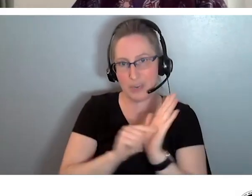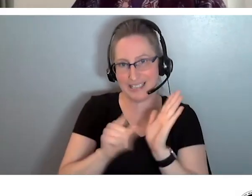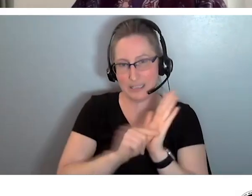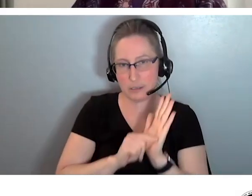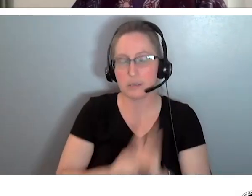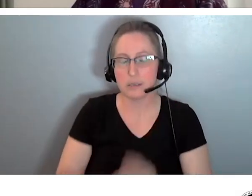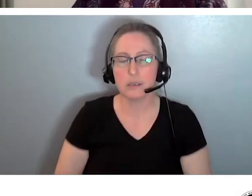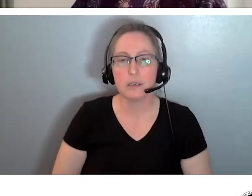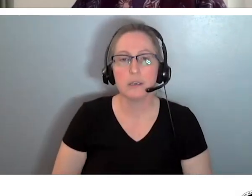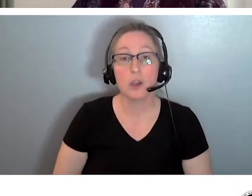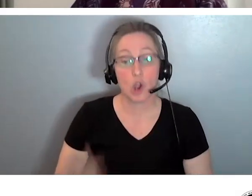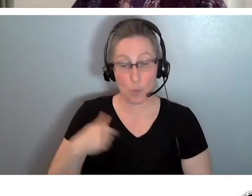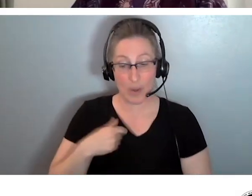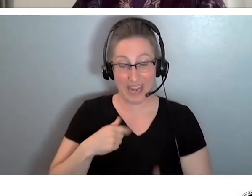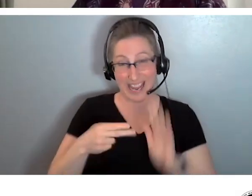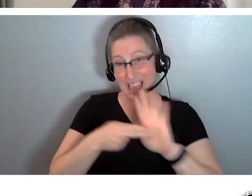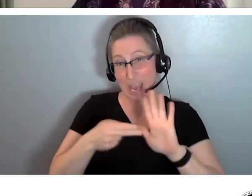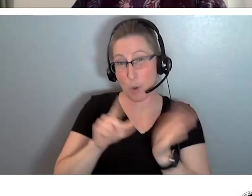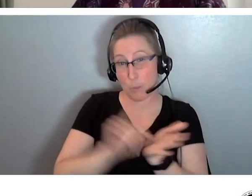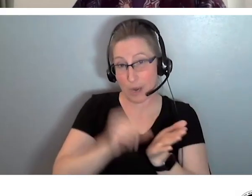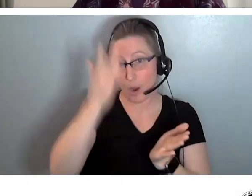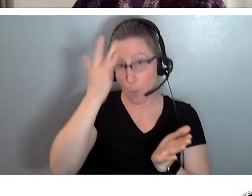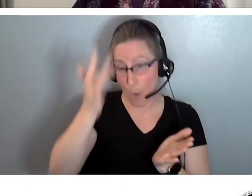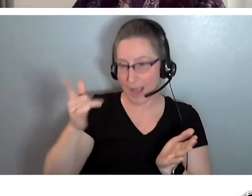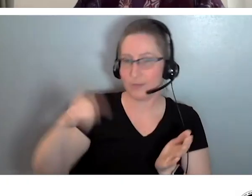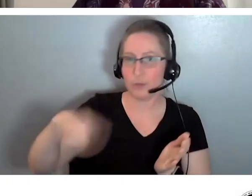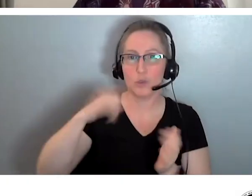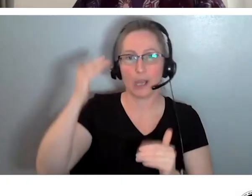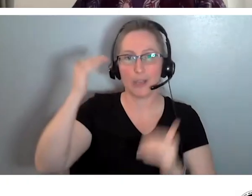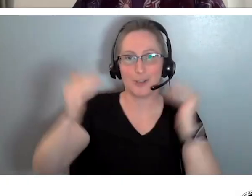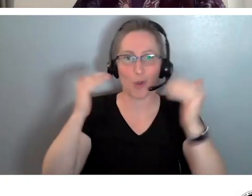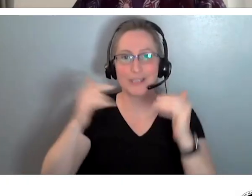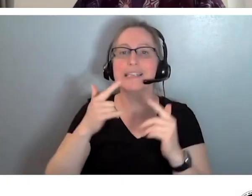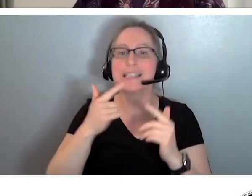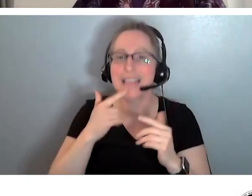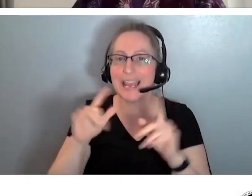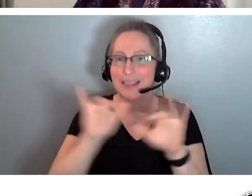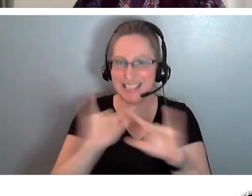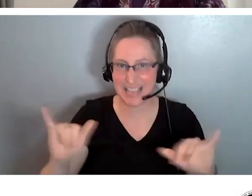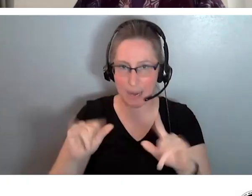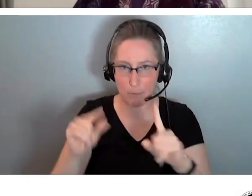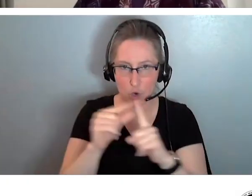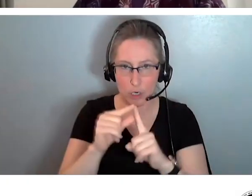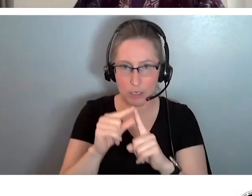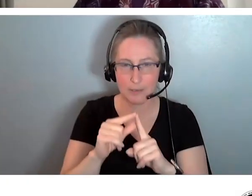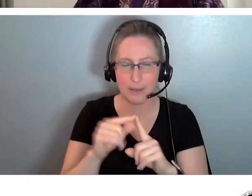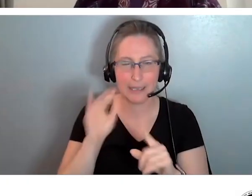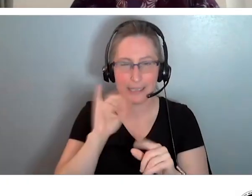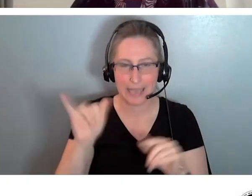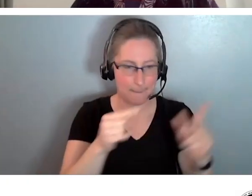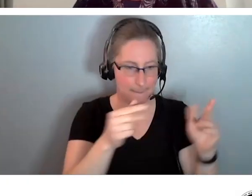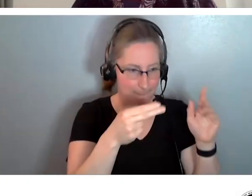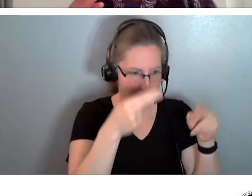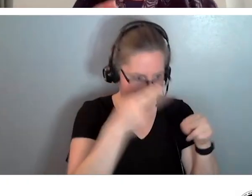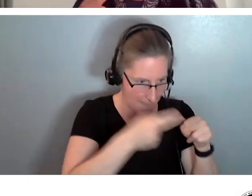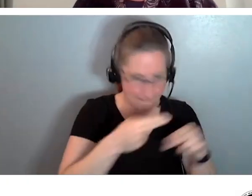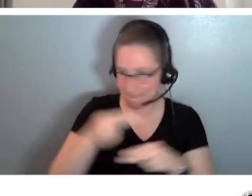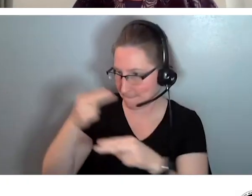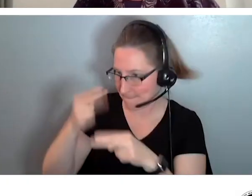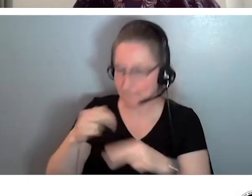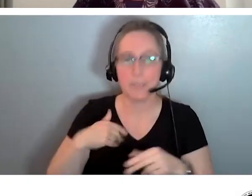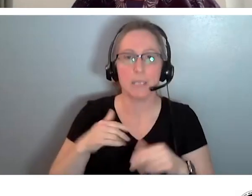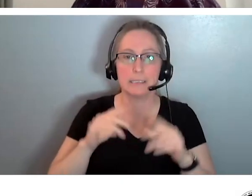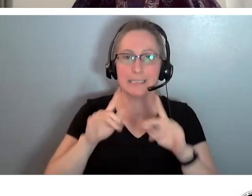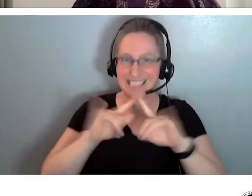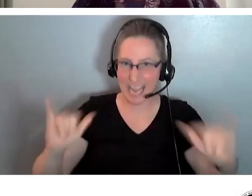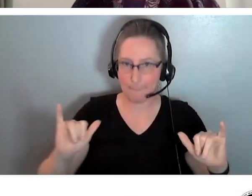We label things in print so that the adults say the same thing, right? It's like the naming principle. We want the children to hear the name